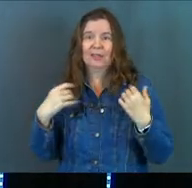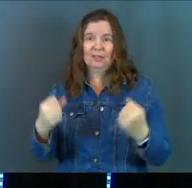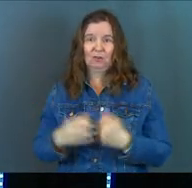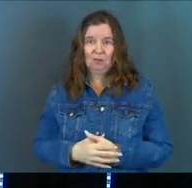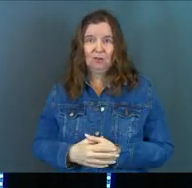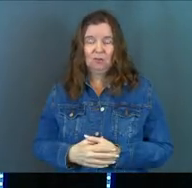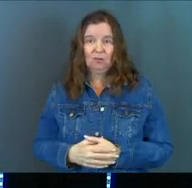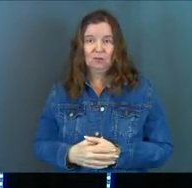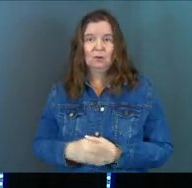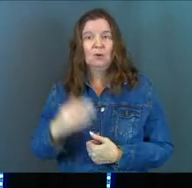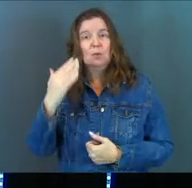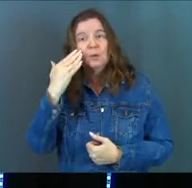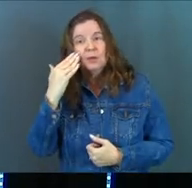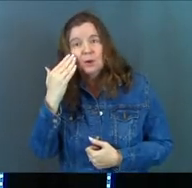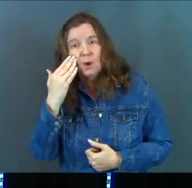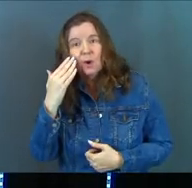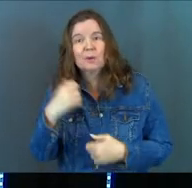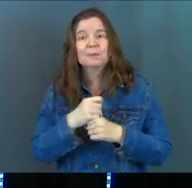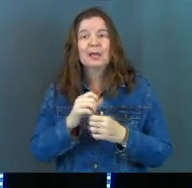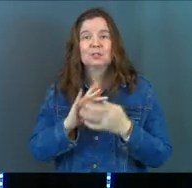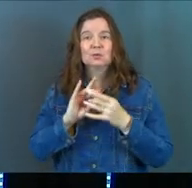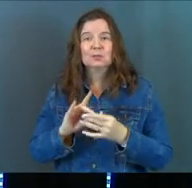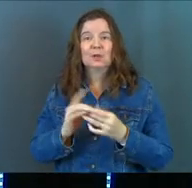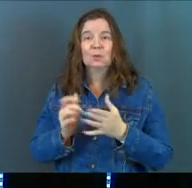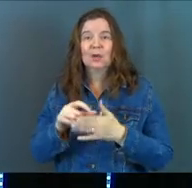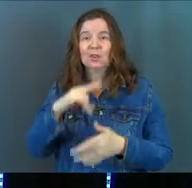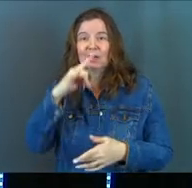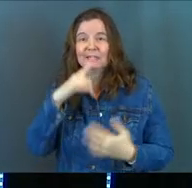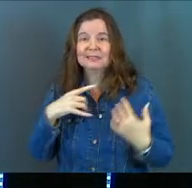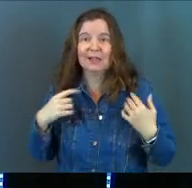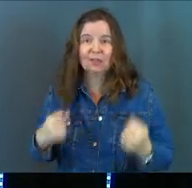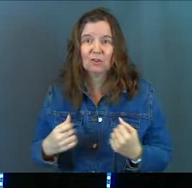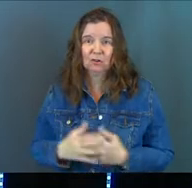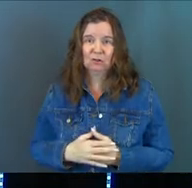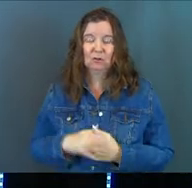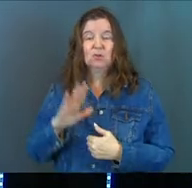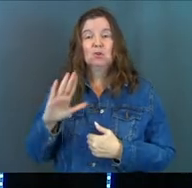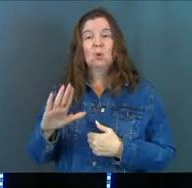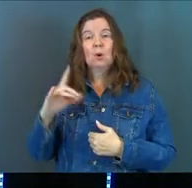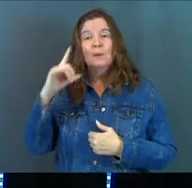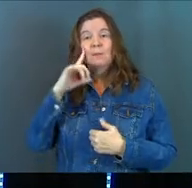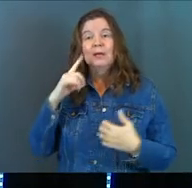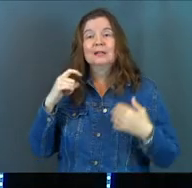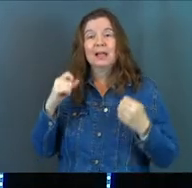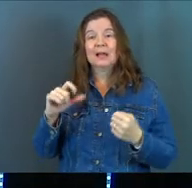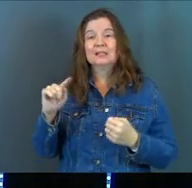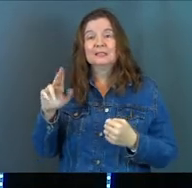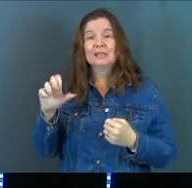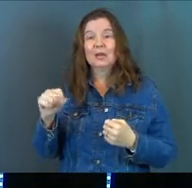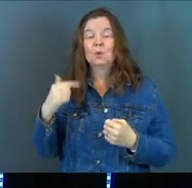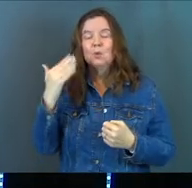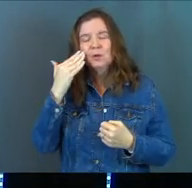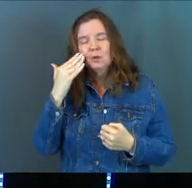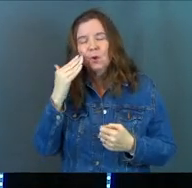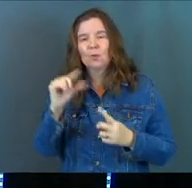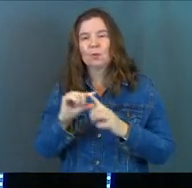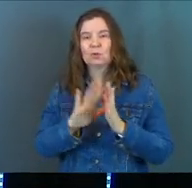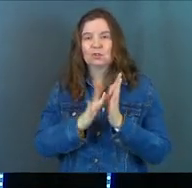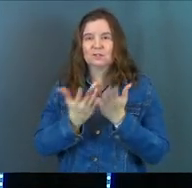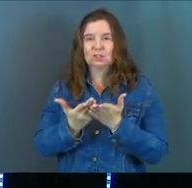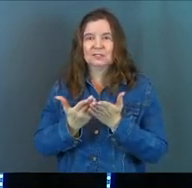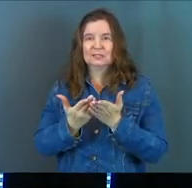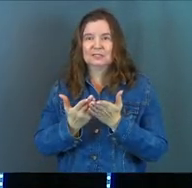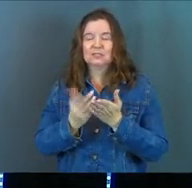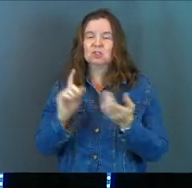healthier. We know it makes our relationship with our kids healthier. Your mental health status, we know the words of